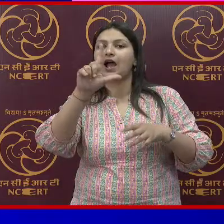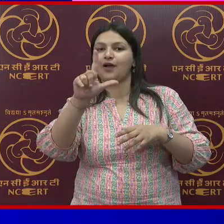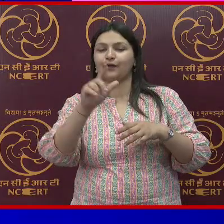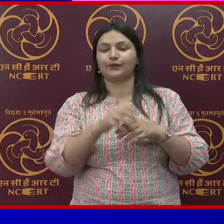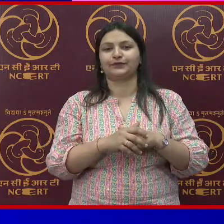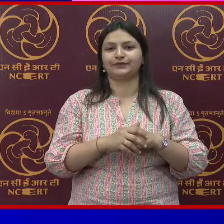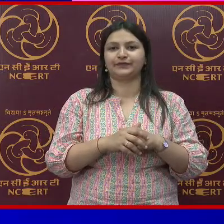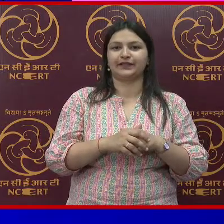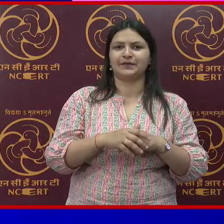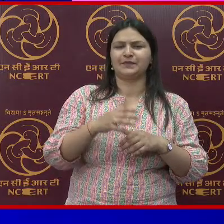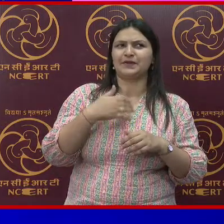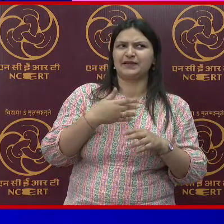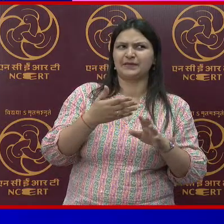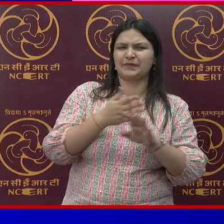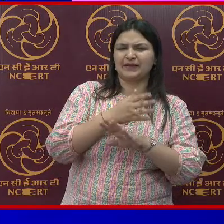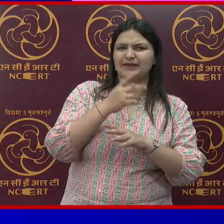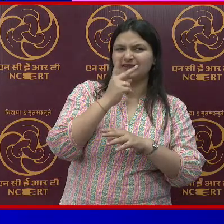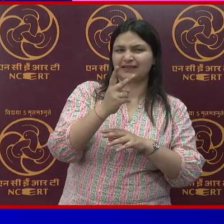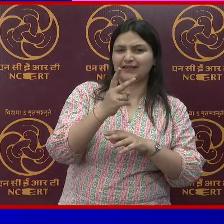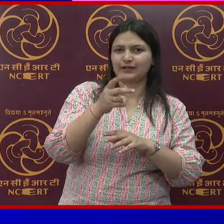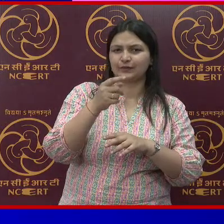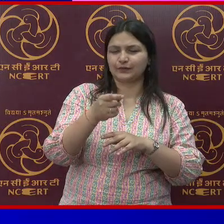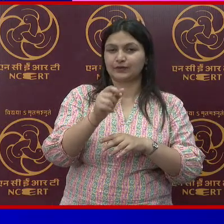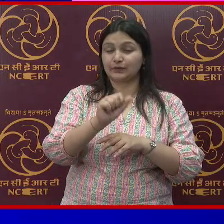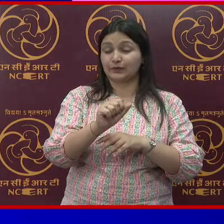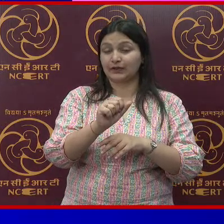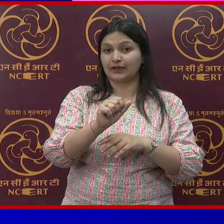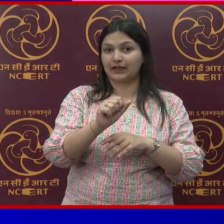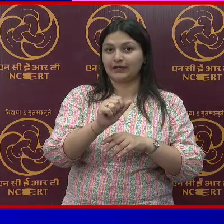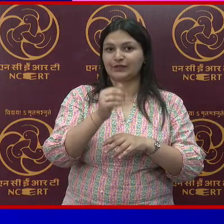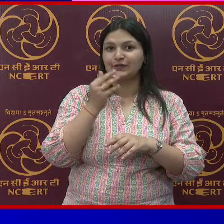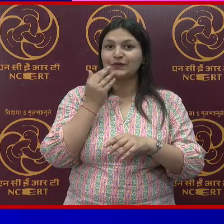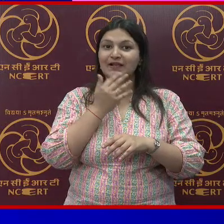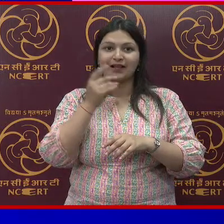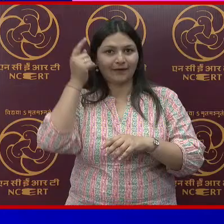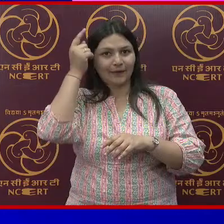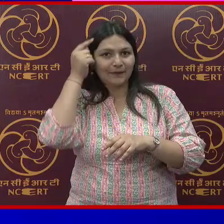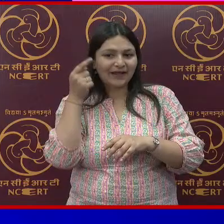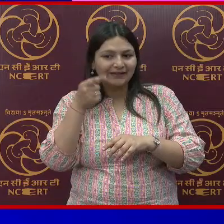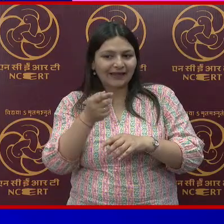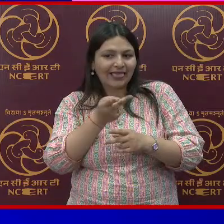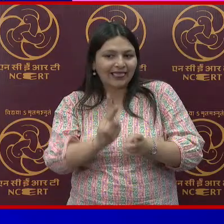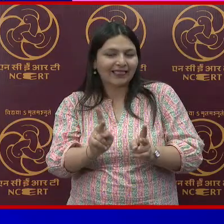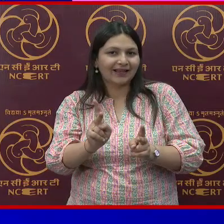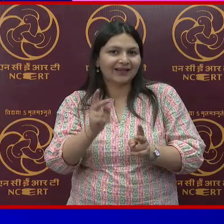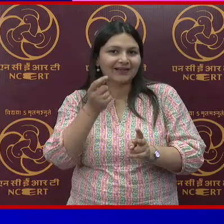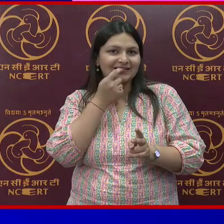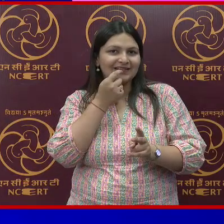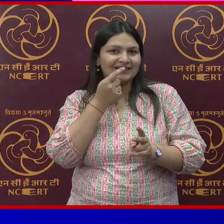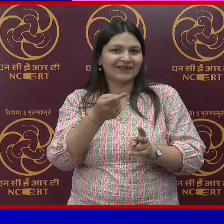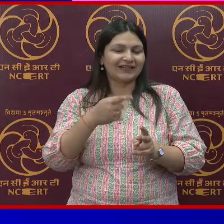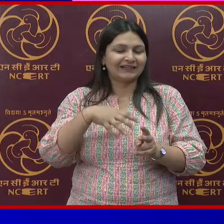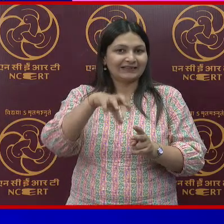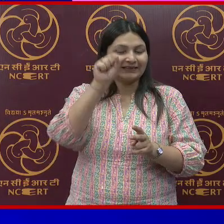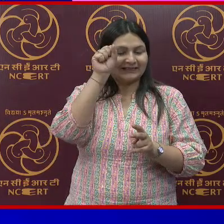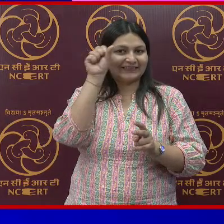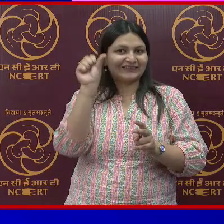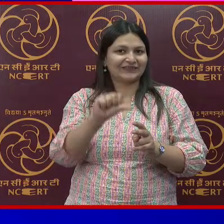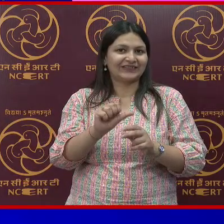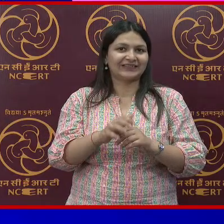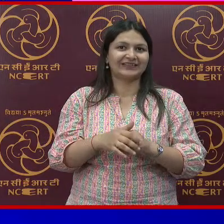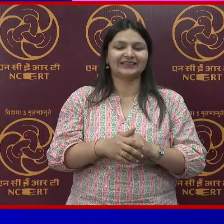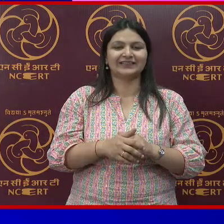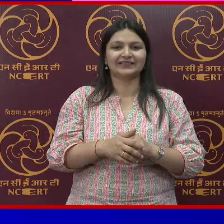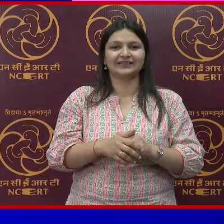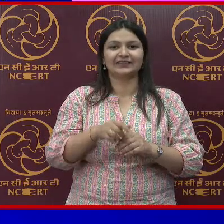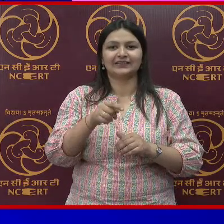like But an owl. usually we see the owl is in black color, so that's why I was not able to find it. Actually, you know, owls they are in